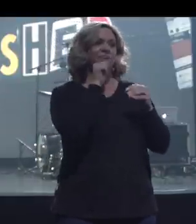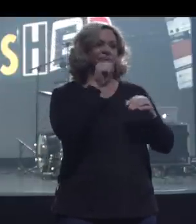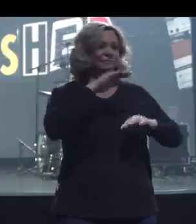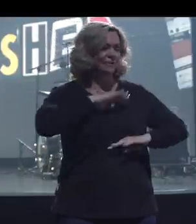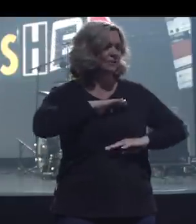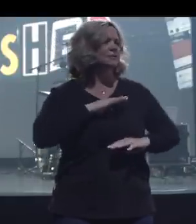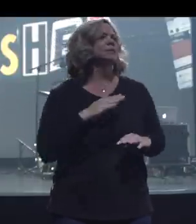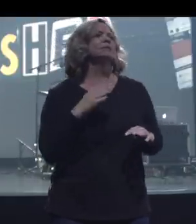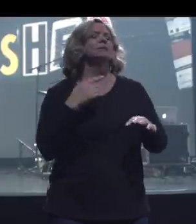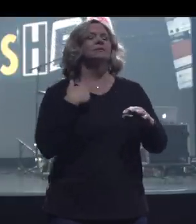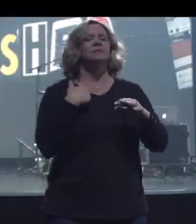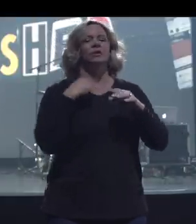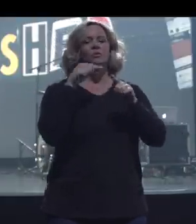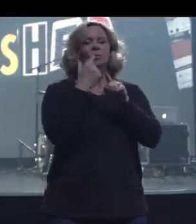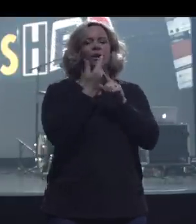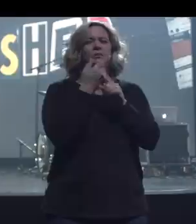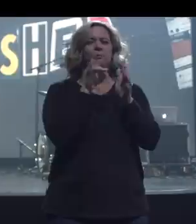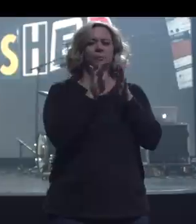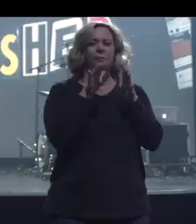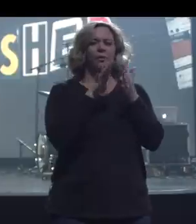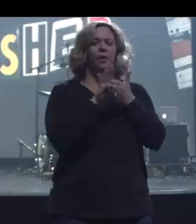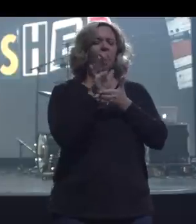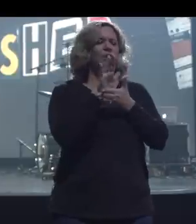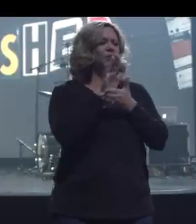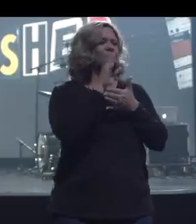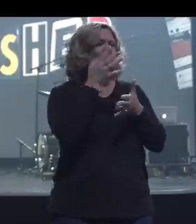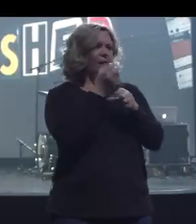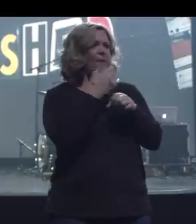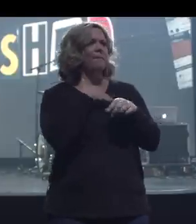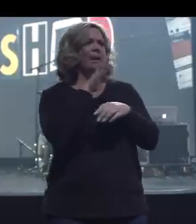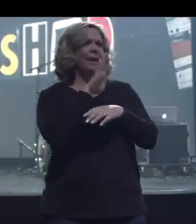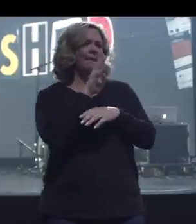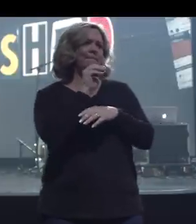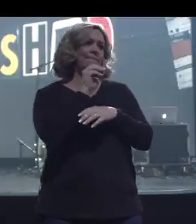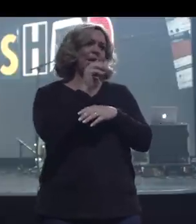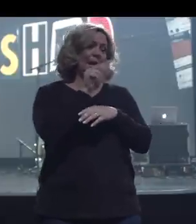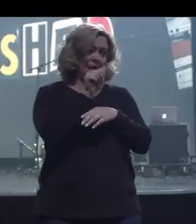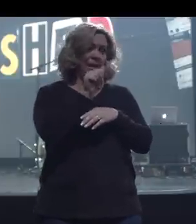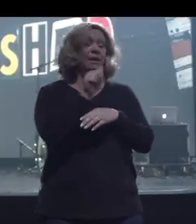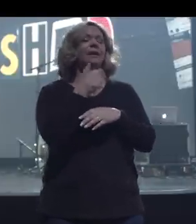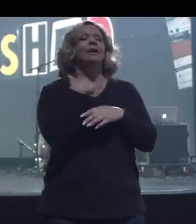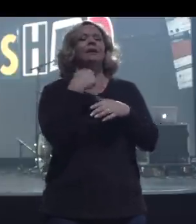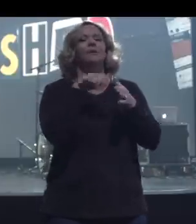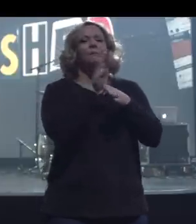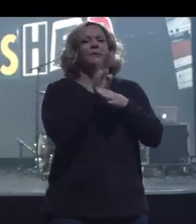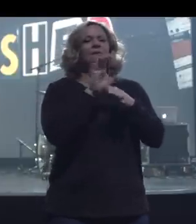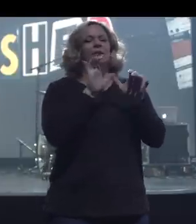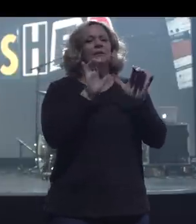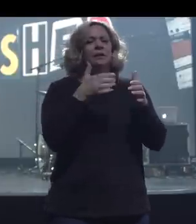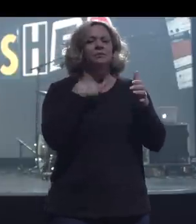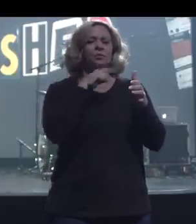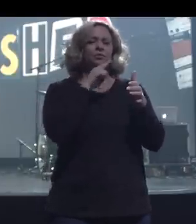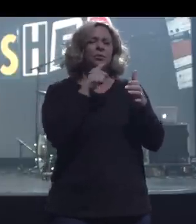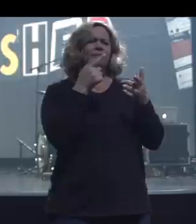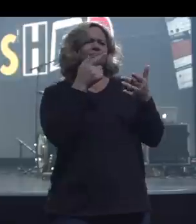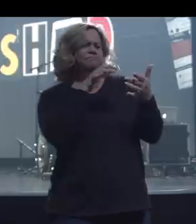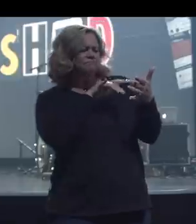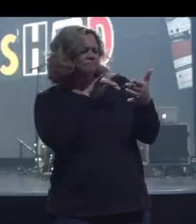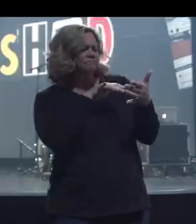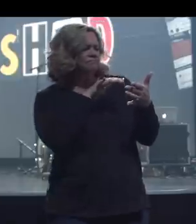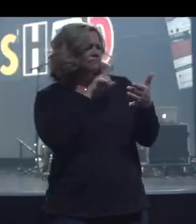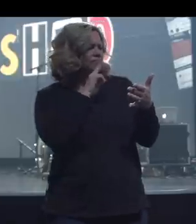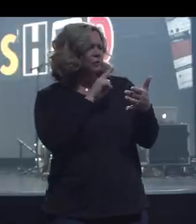After I graduated Bible college, I actually went and got my MBA, and I'll never forget sitting in one of my business classes, and we were doing this case study, and it just struck me. It was